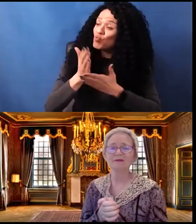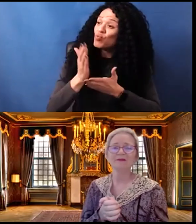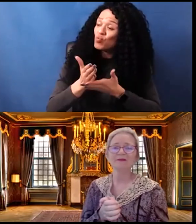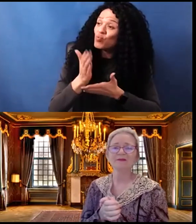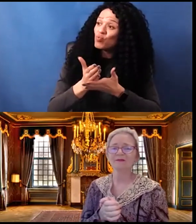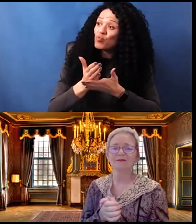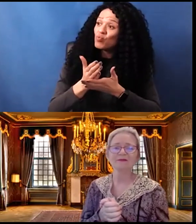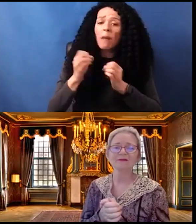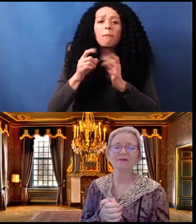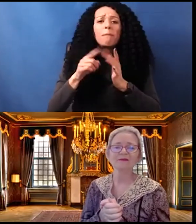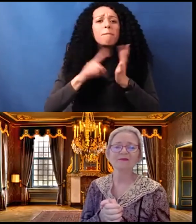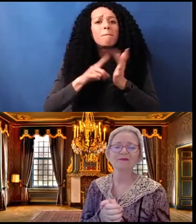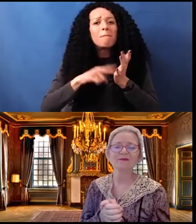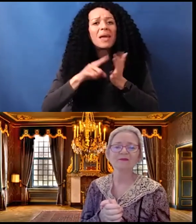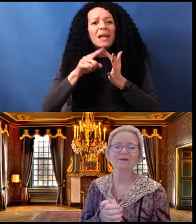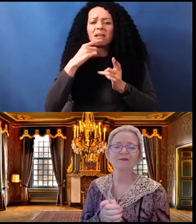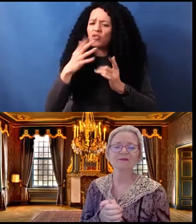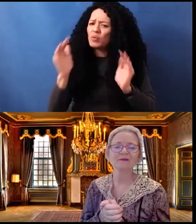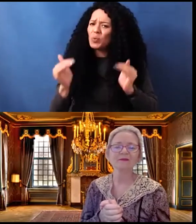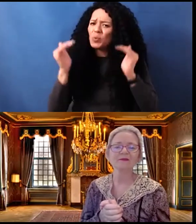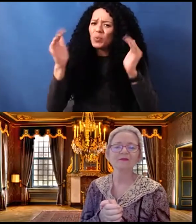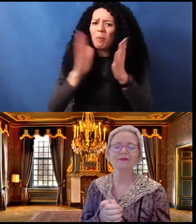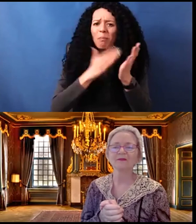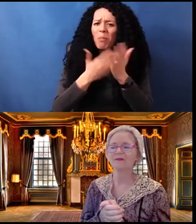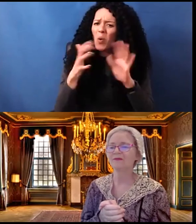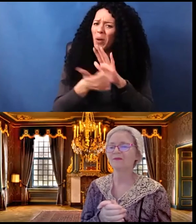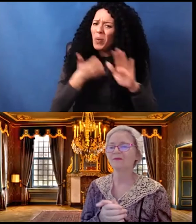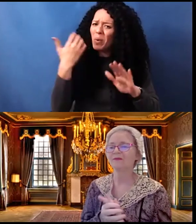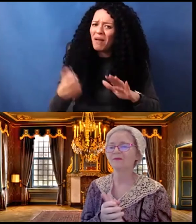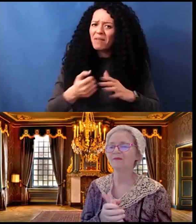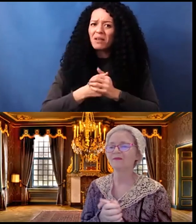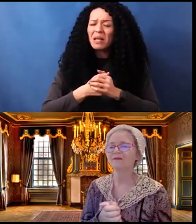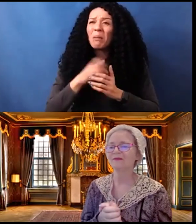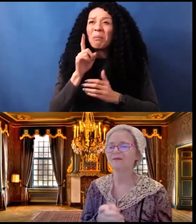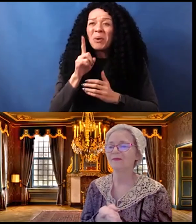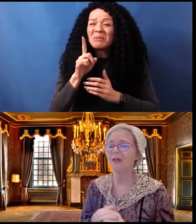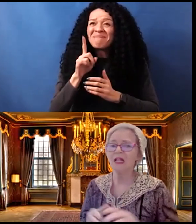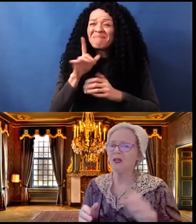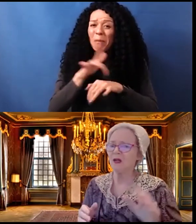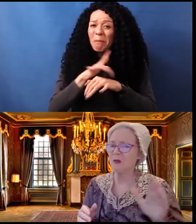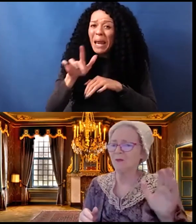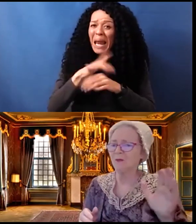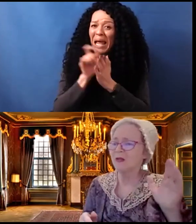Bailey excels as a poet, but perhaps not so well as a playwright.